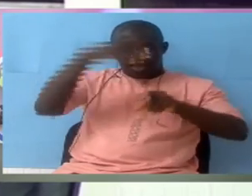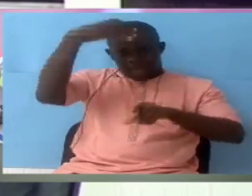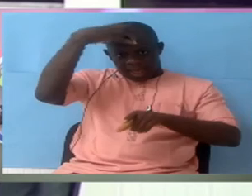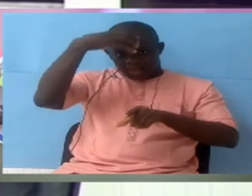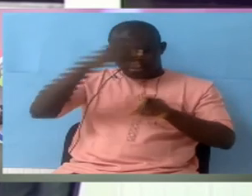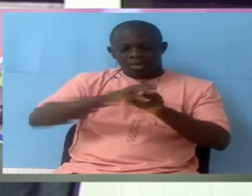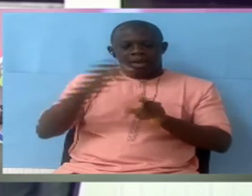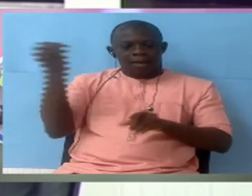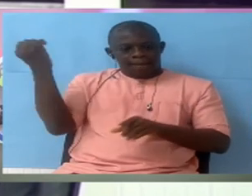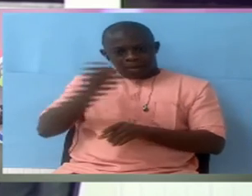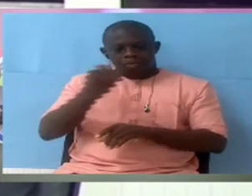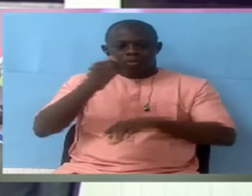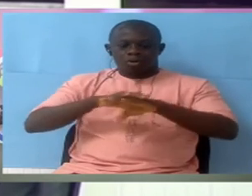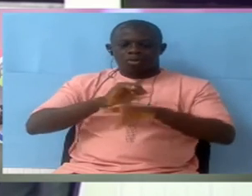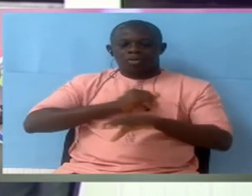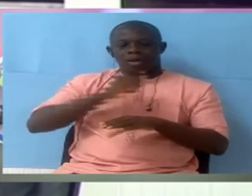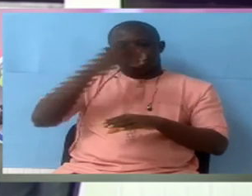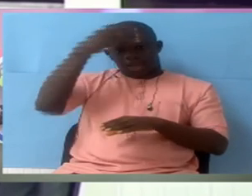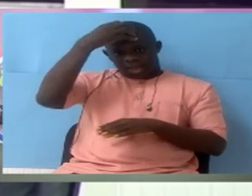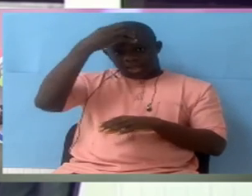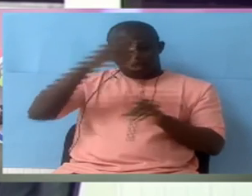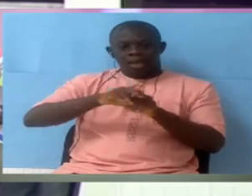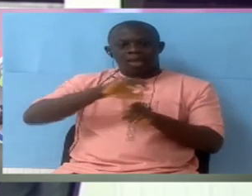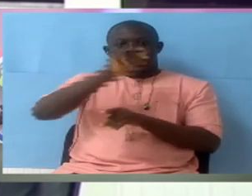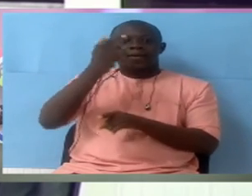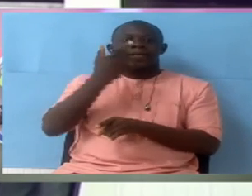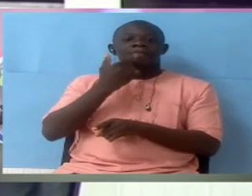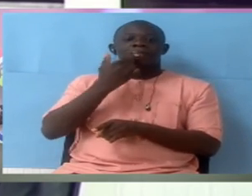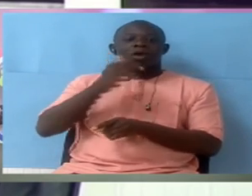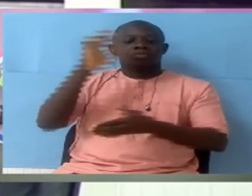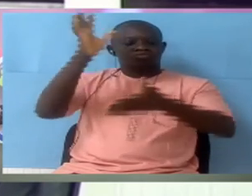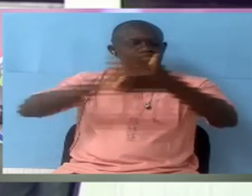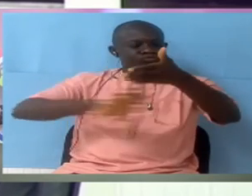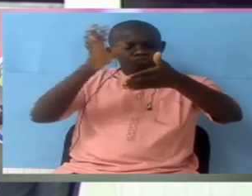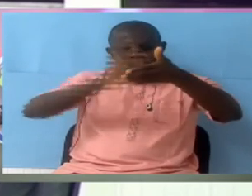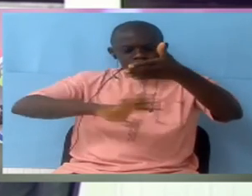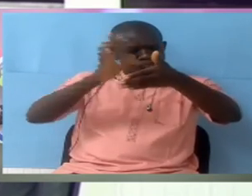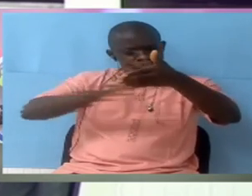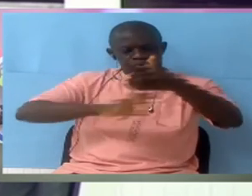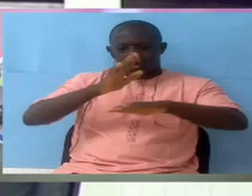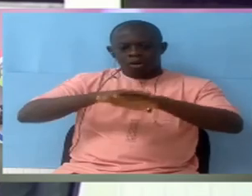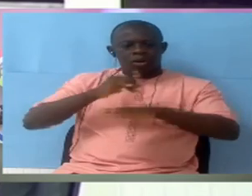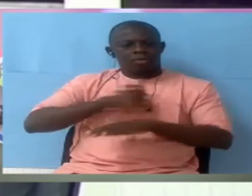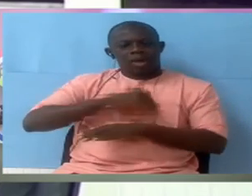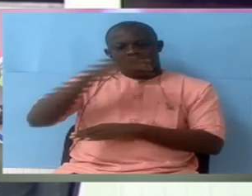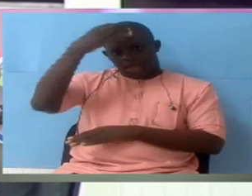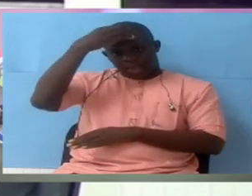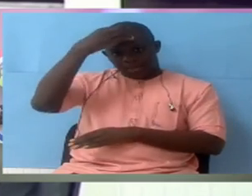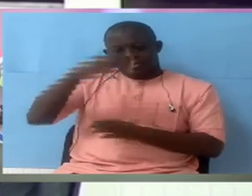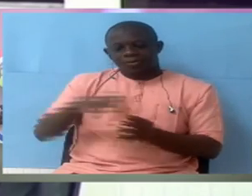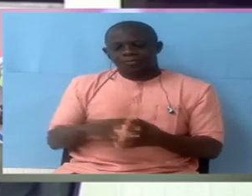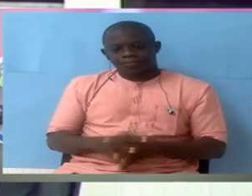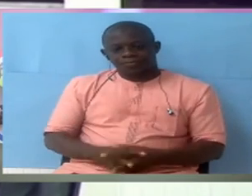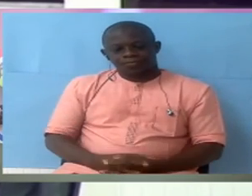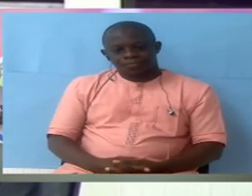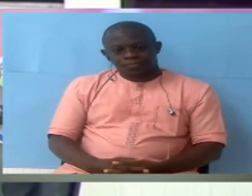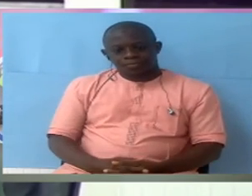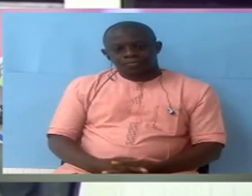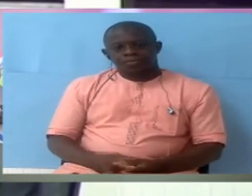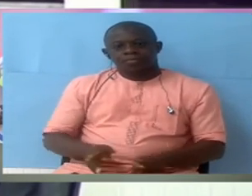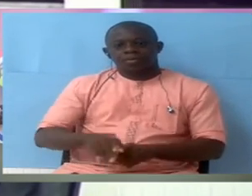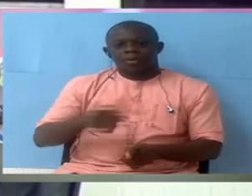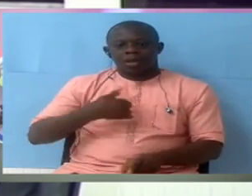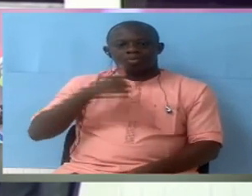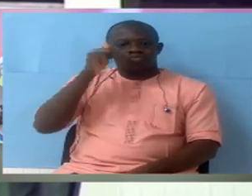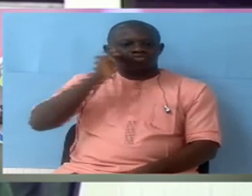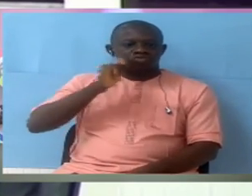bori chamoñ bi ci suma bop bi. And blood started oozing from my head. Ila deret di commencé nak di soteku ci suma bop bi. I used